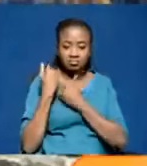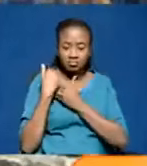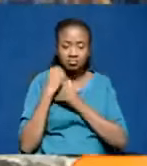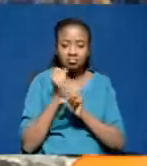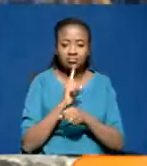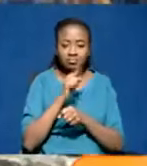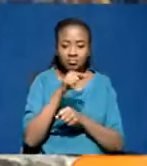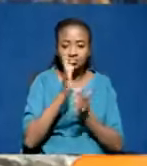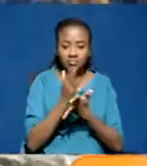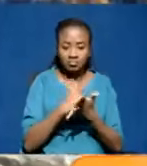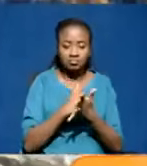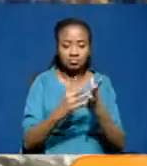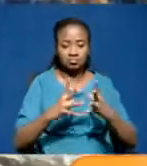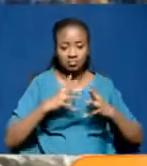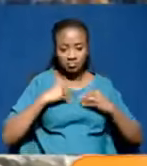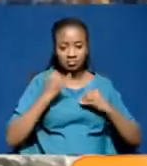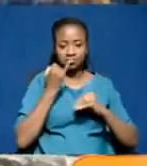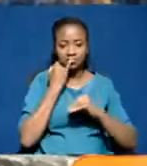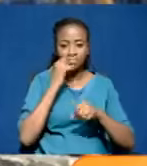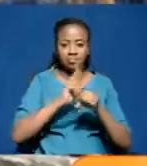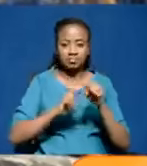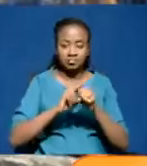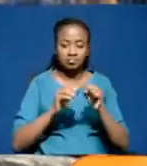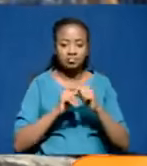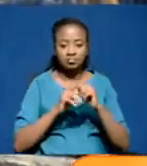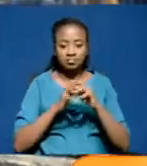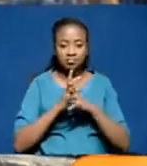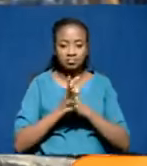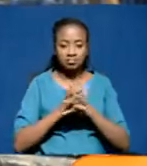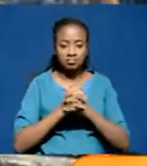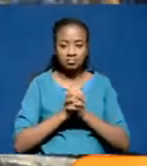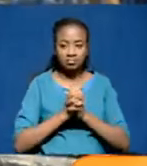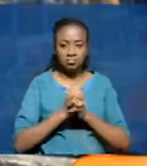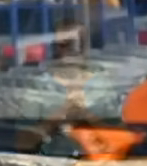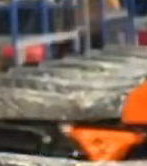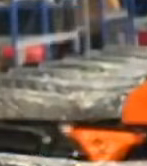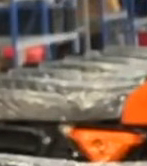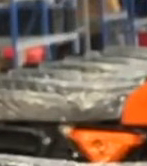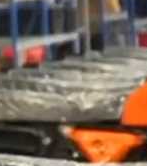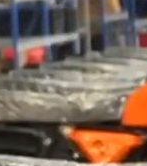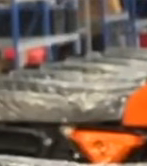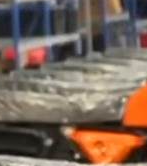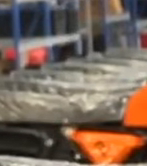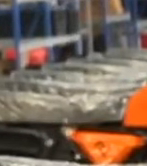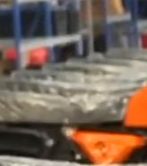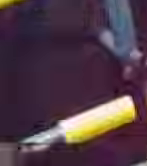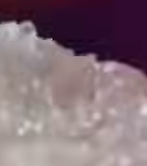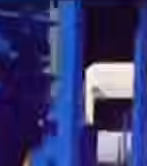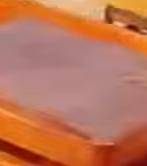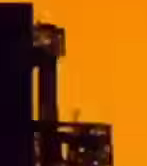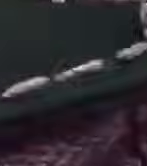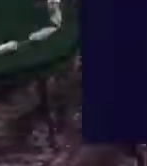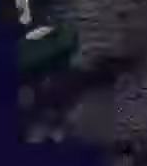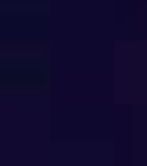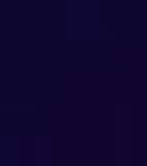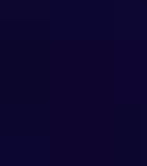fully embraces electric mobility. Edward Chweya, Made in Kenya, Citizen TV.